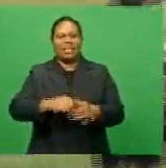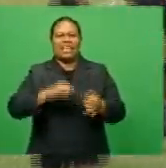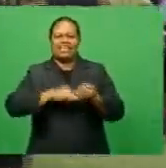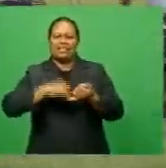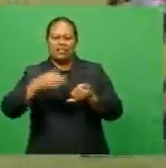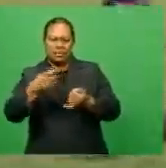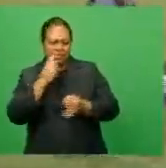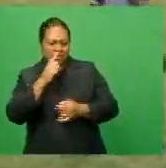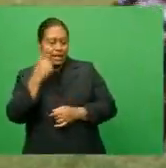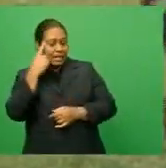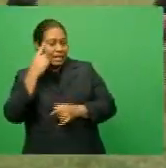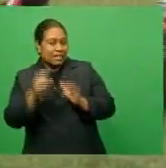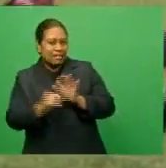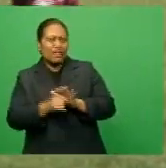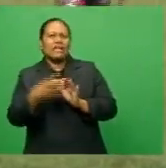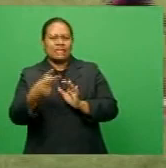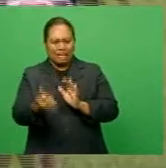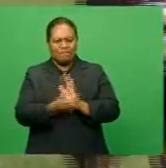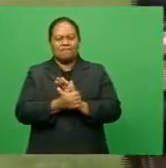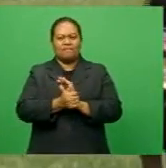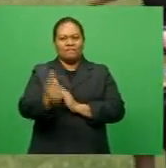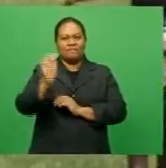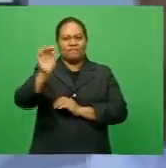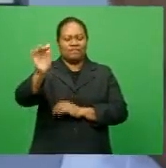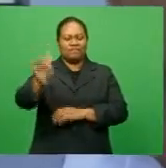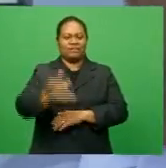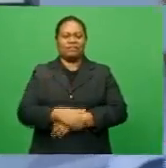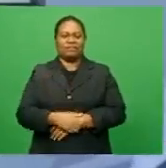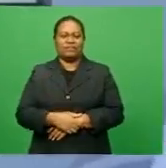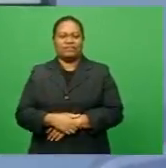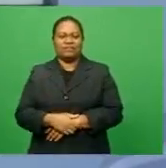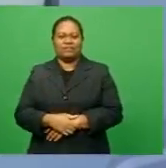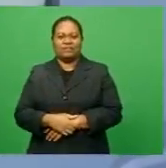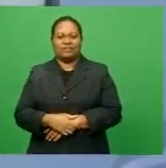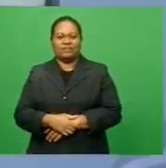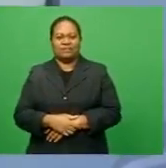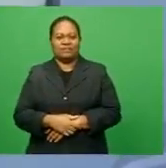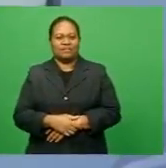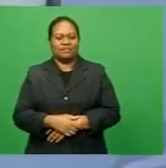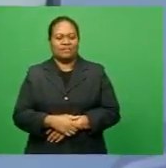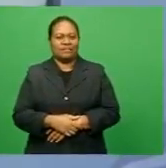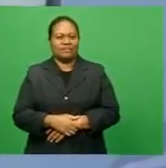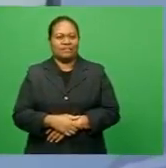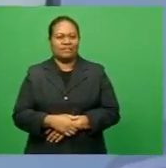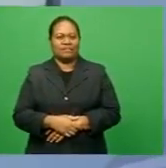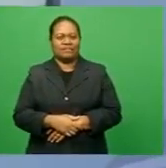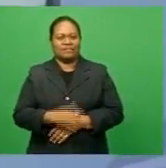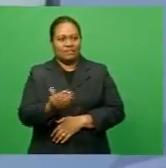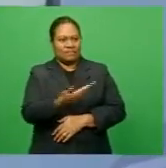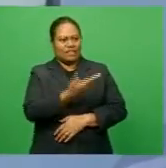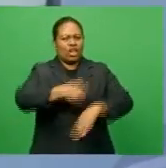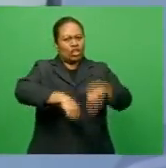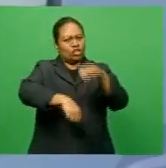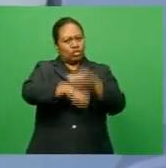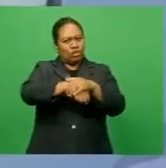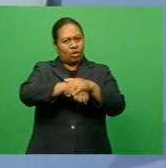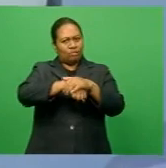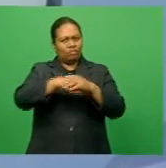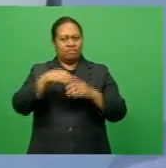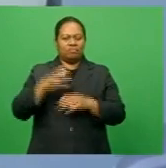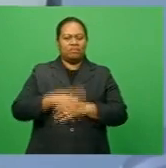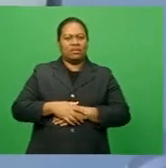says they identified some future prospects today. We've got the top guns of the Skipper